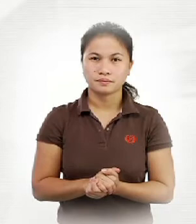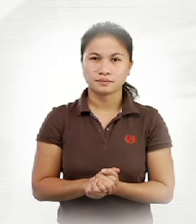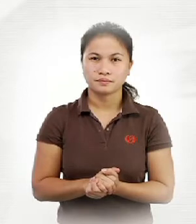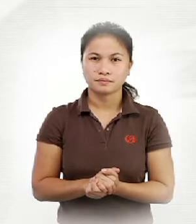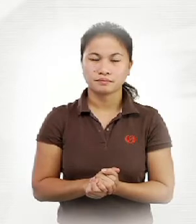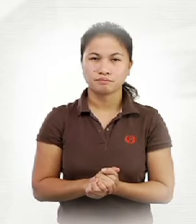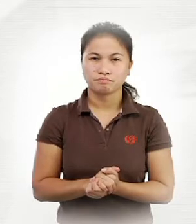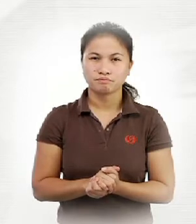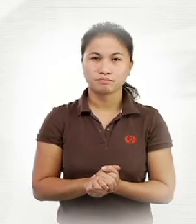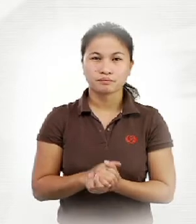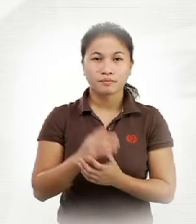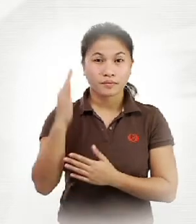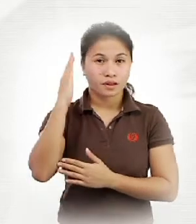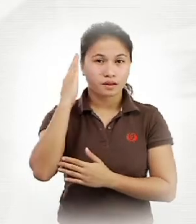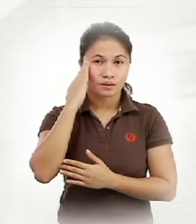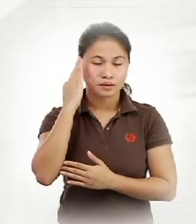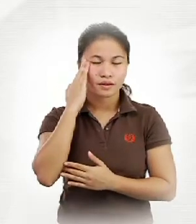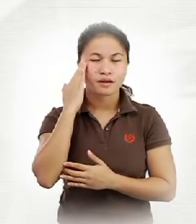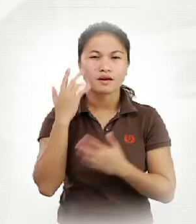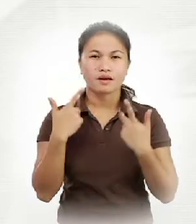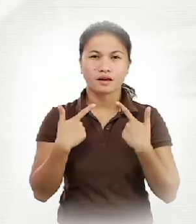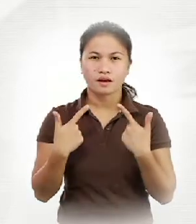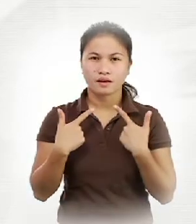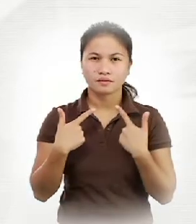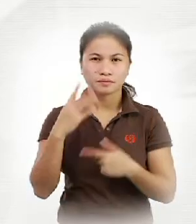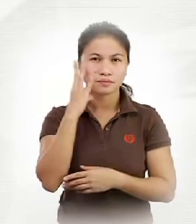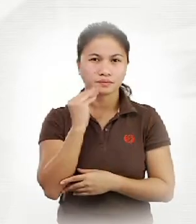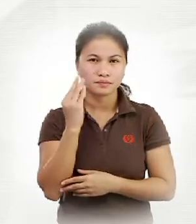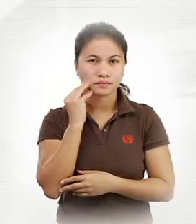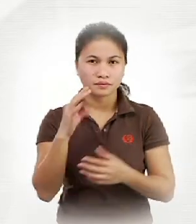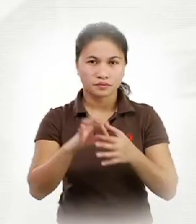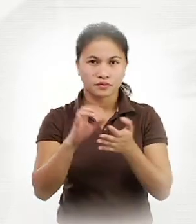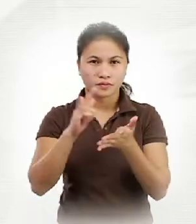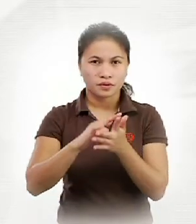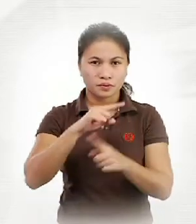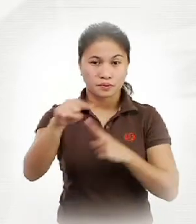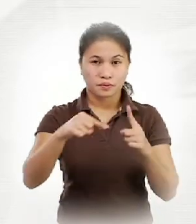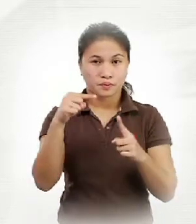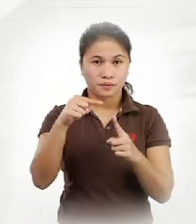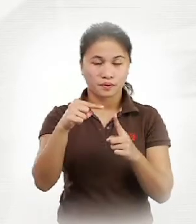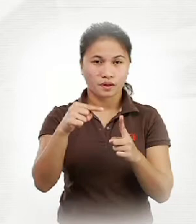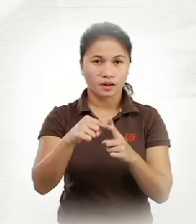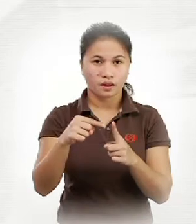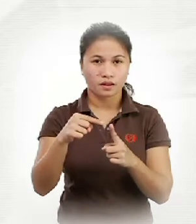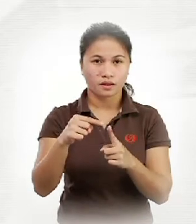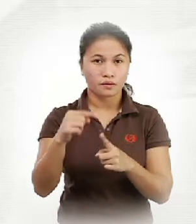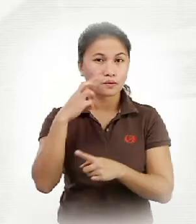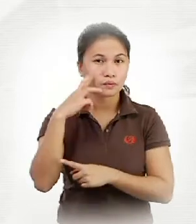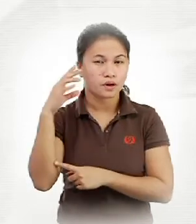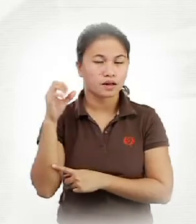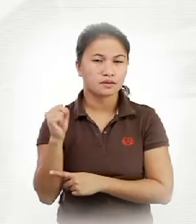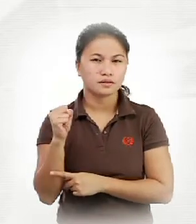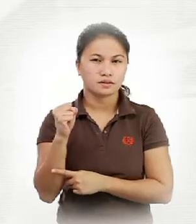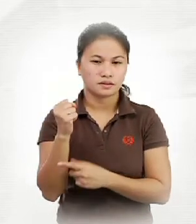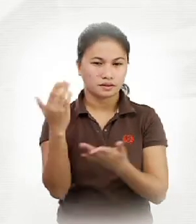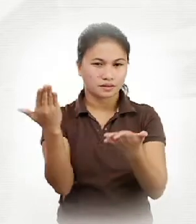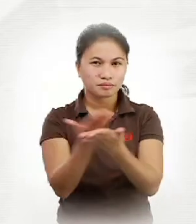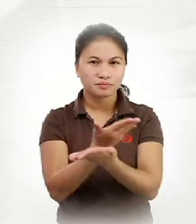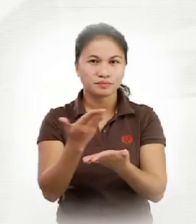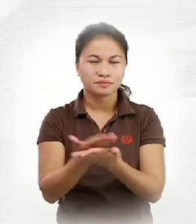You know, I had an experience of this when I was a new